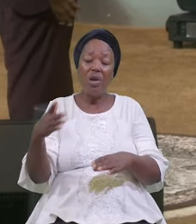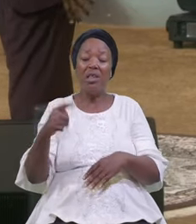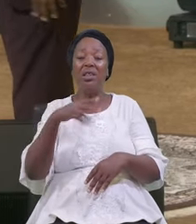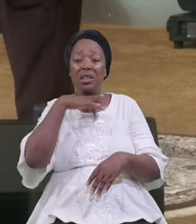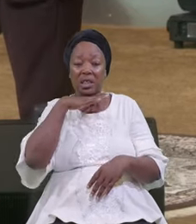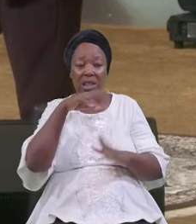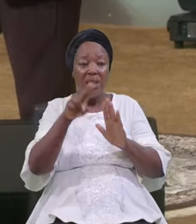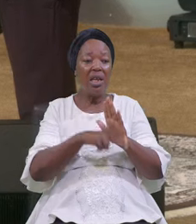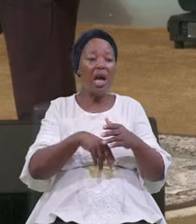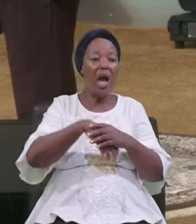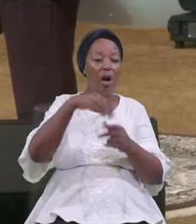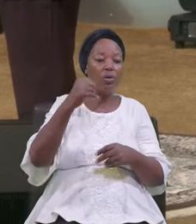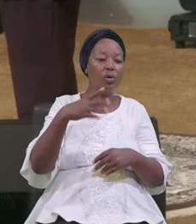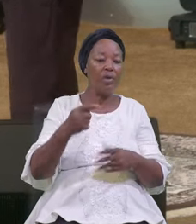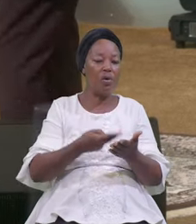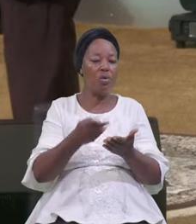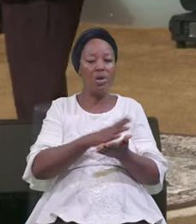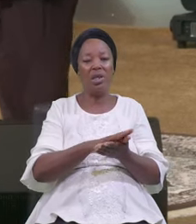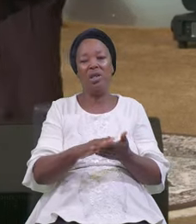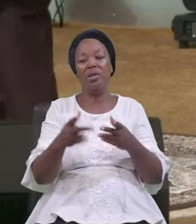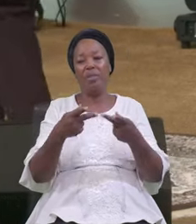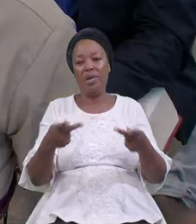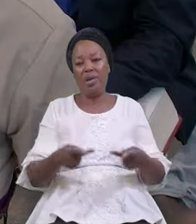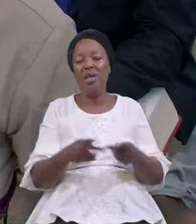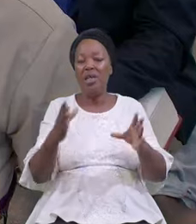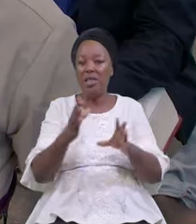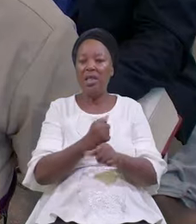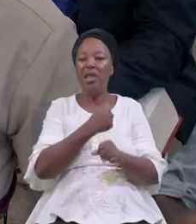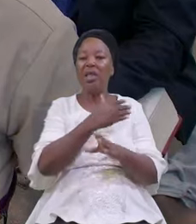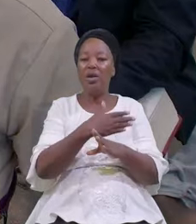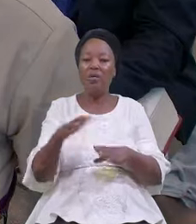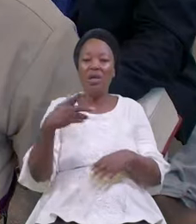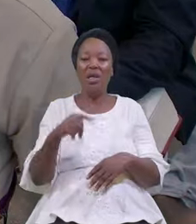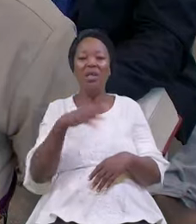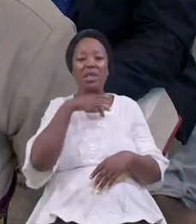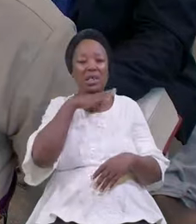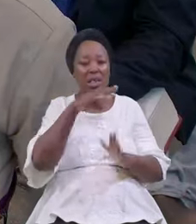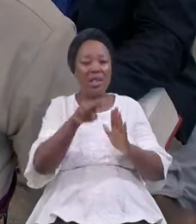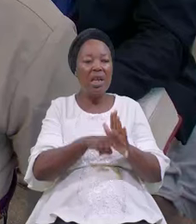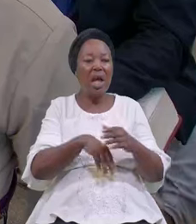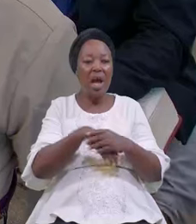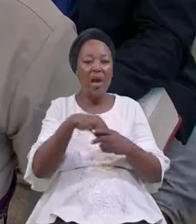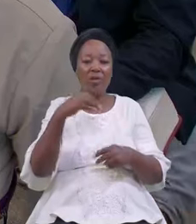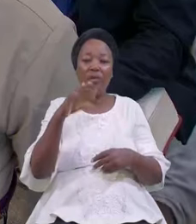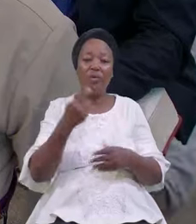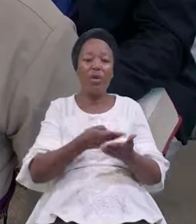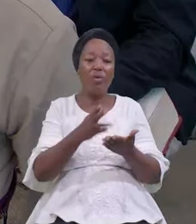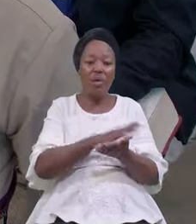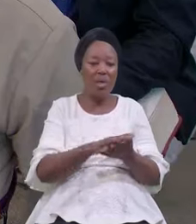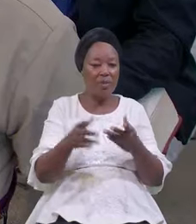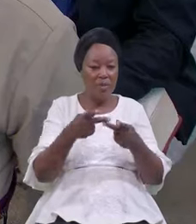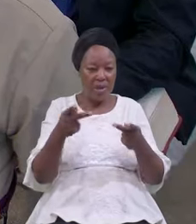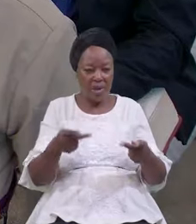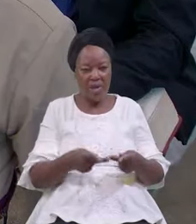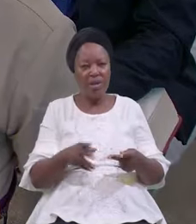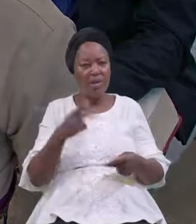filthiness out of the holy place. Take away the filthiness out of the holy place.